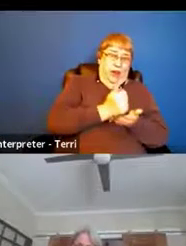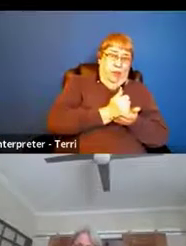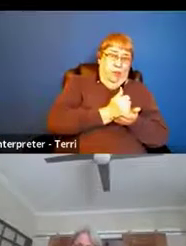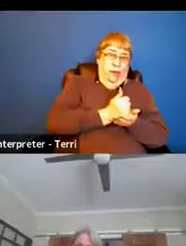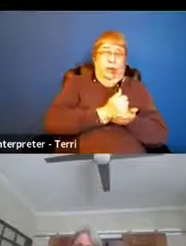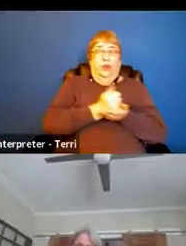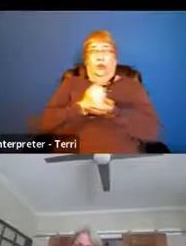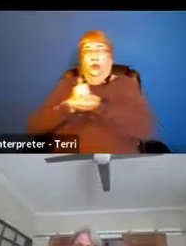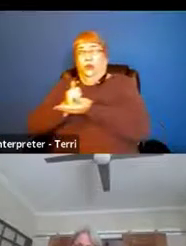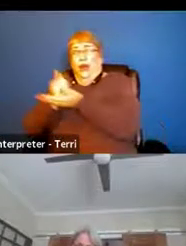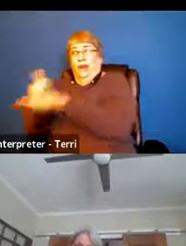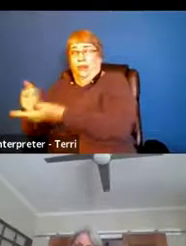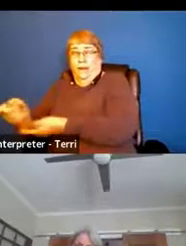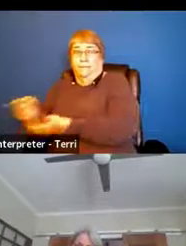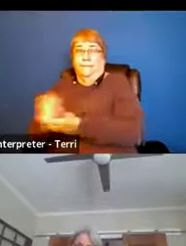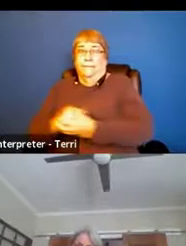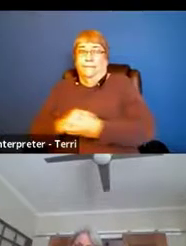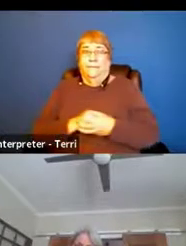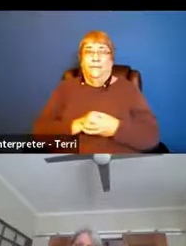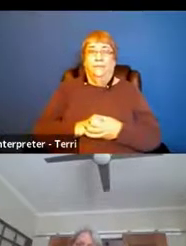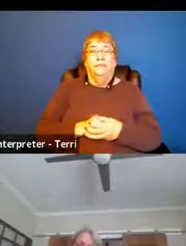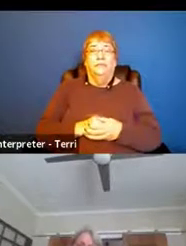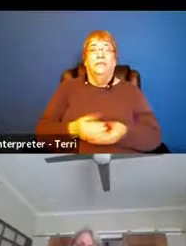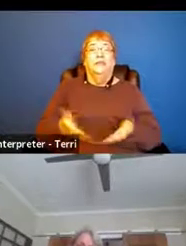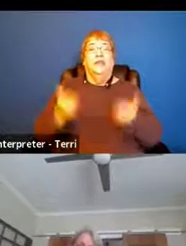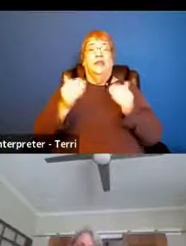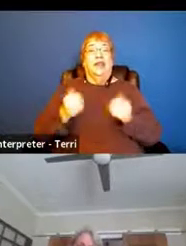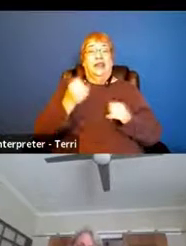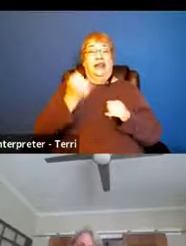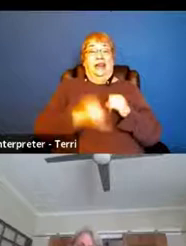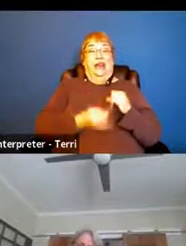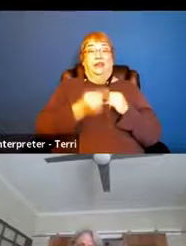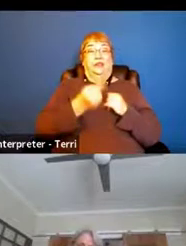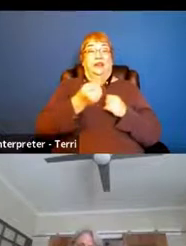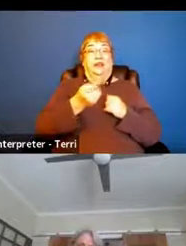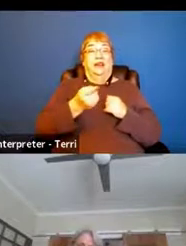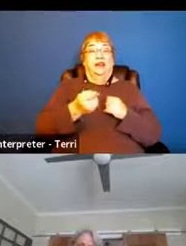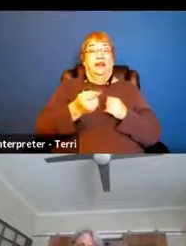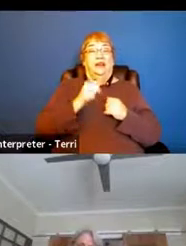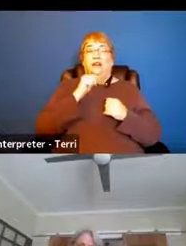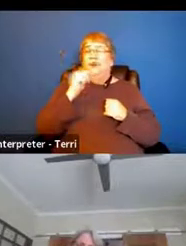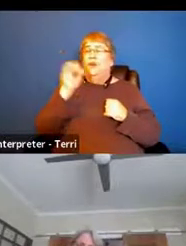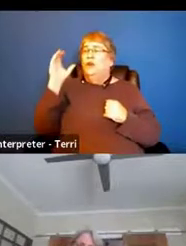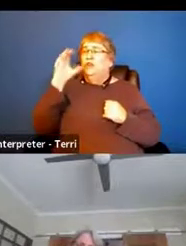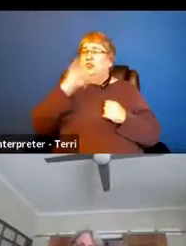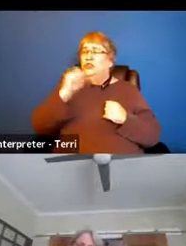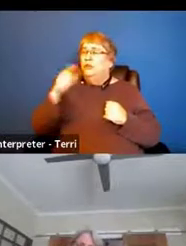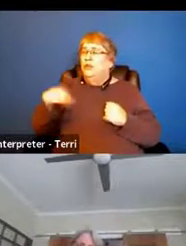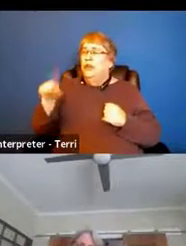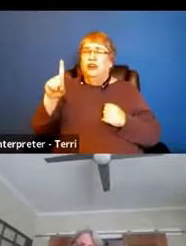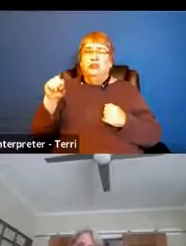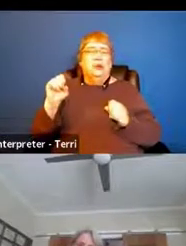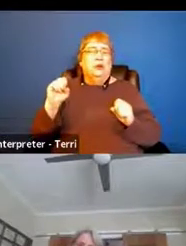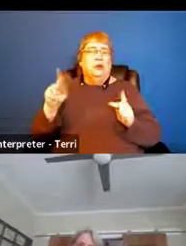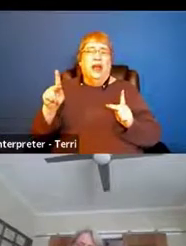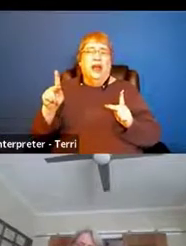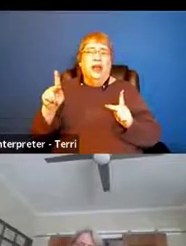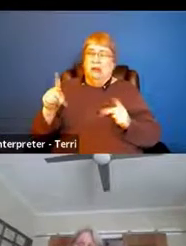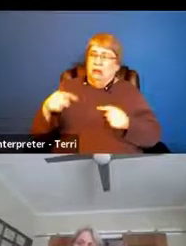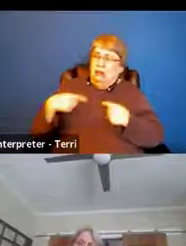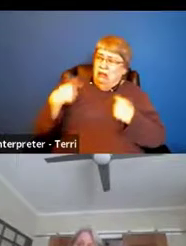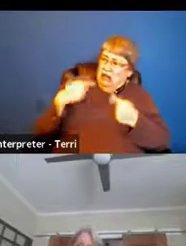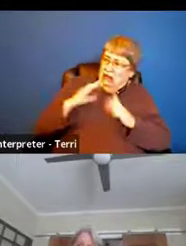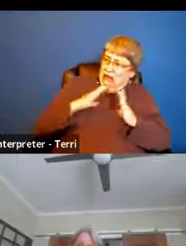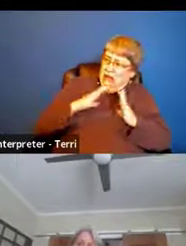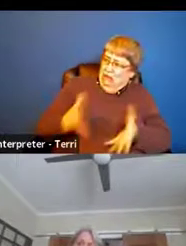Absolutely. Our last point on here is, you know, don't assume that your young person is doing well if they don't appear to be struggling, and to